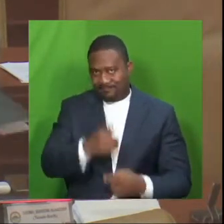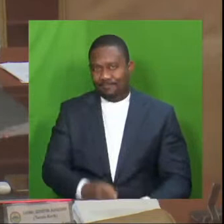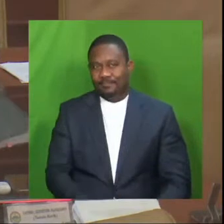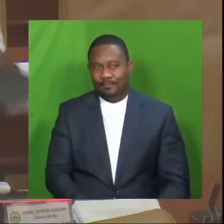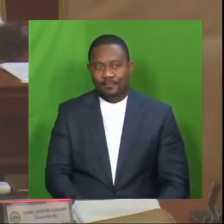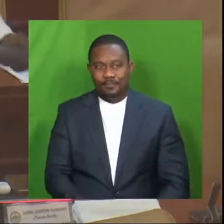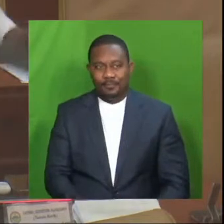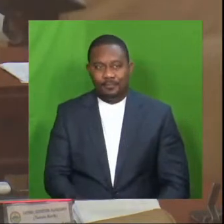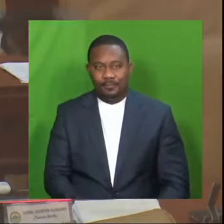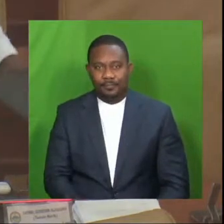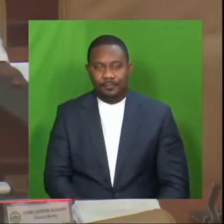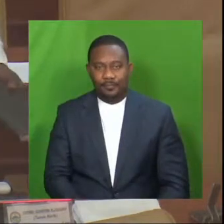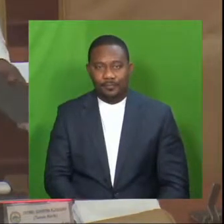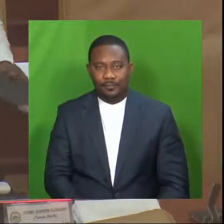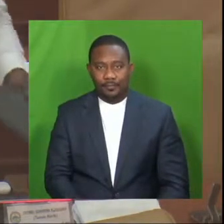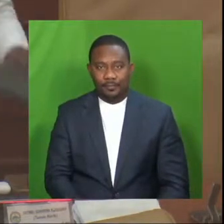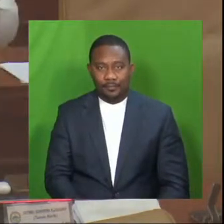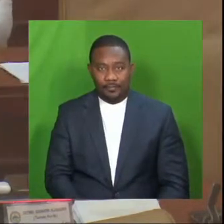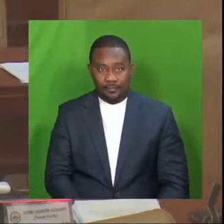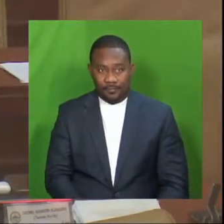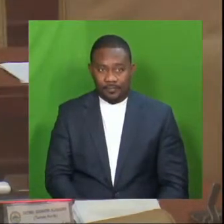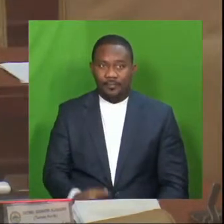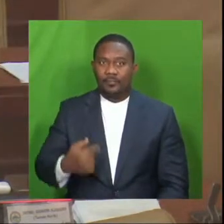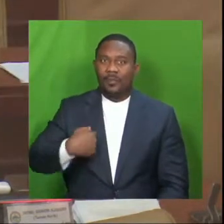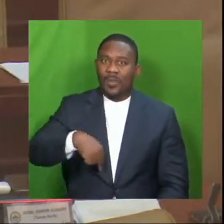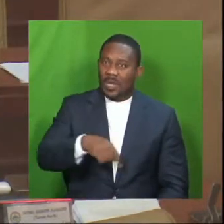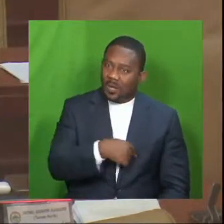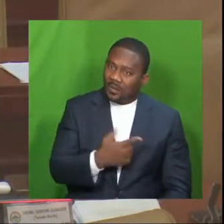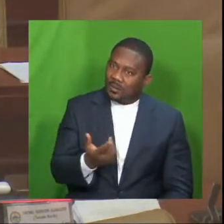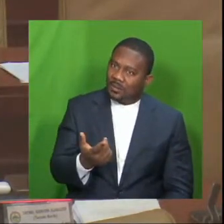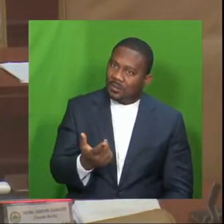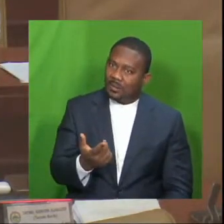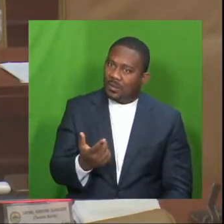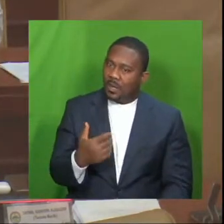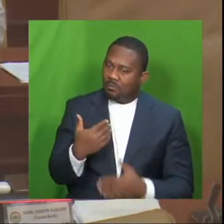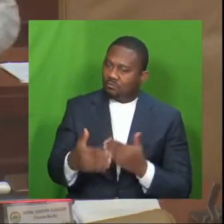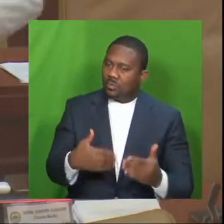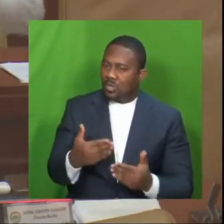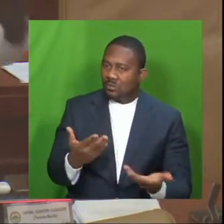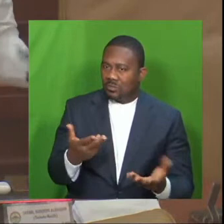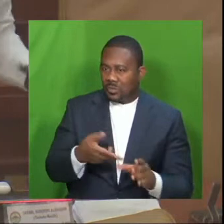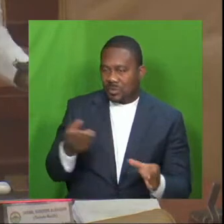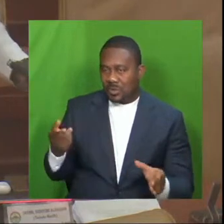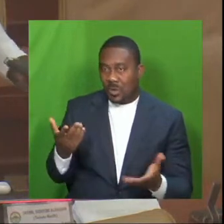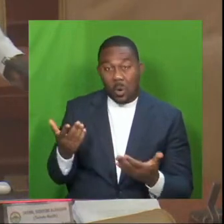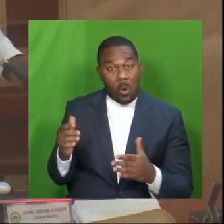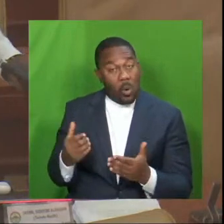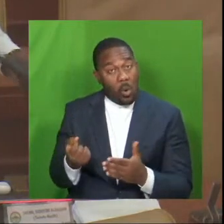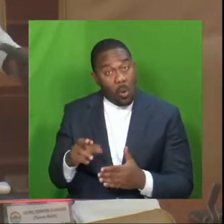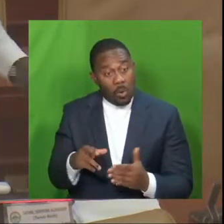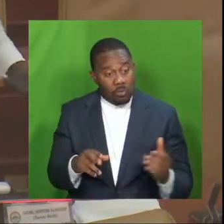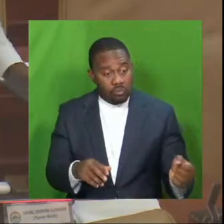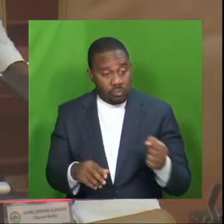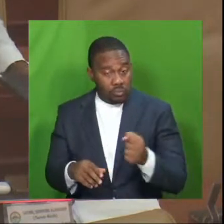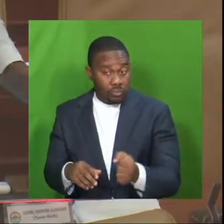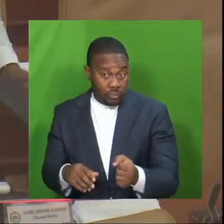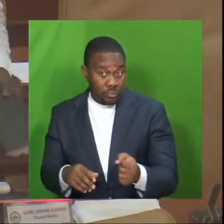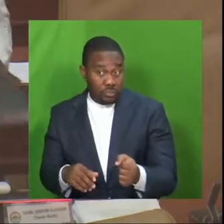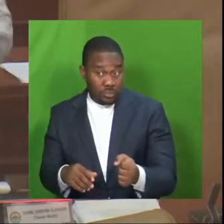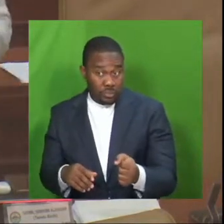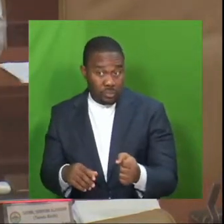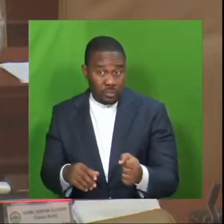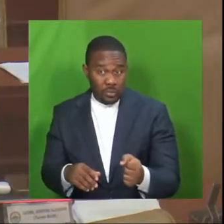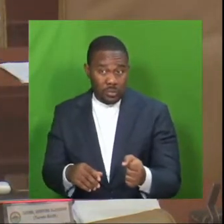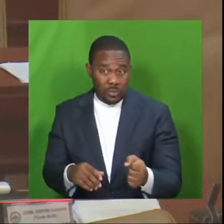procedure for Parliament to take to remove a person from office or to put a person in office. And